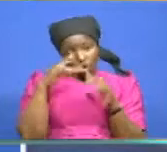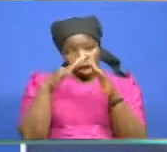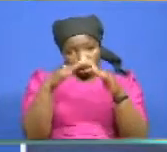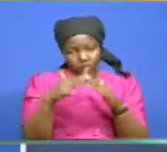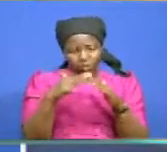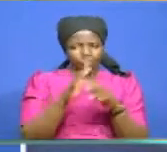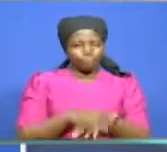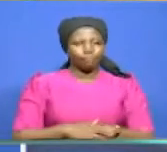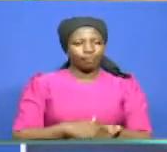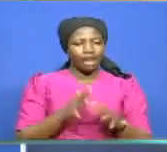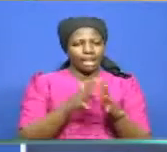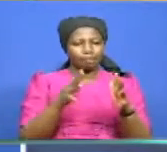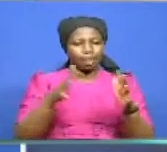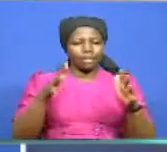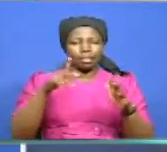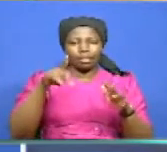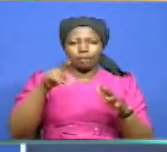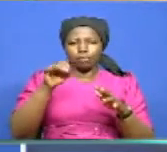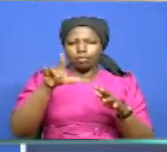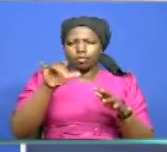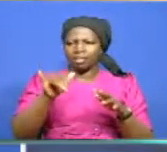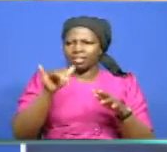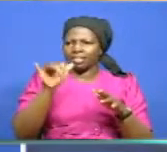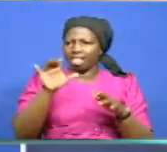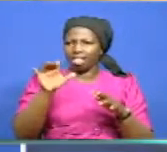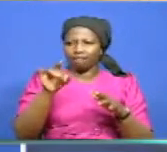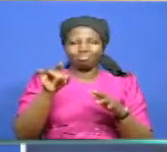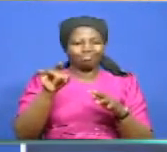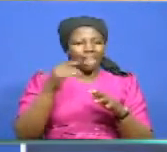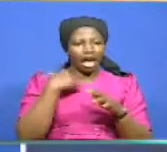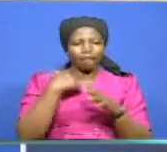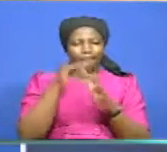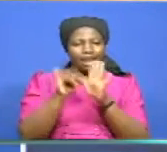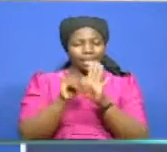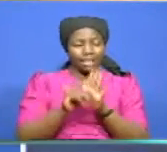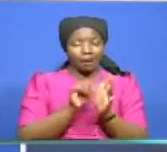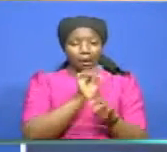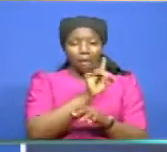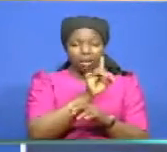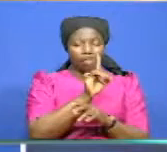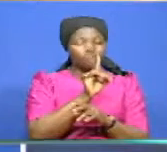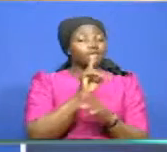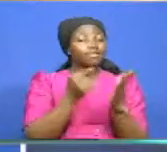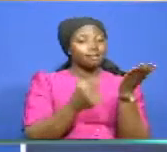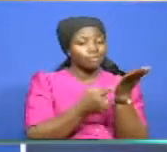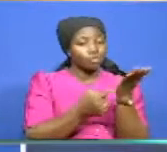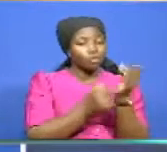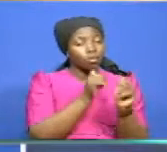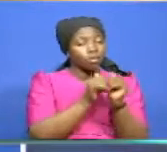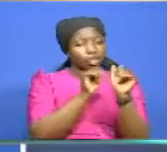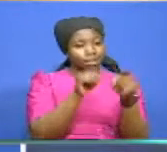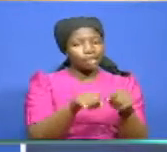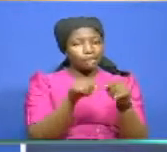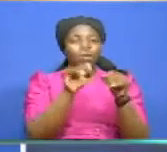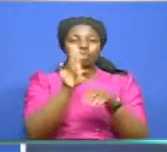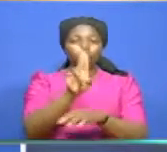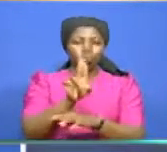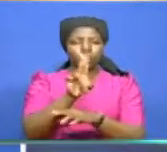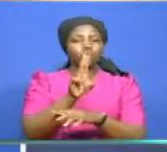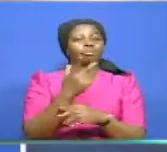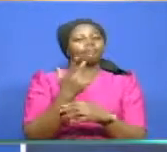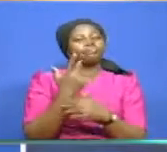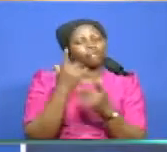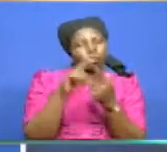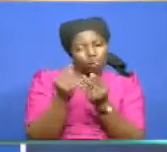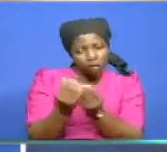Expanded polystyrene boards, EPS, has been identified as one of the technologies that could be tapped not only